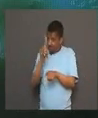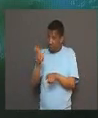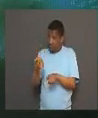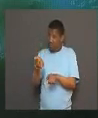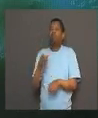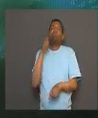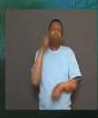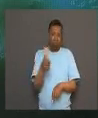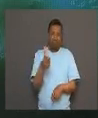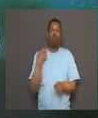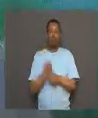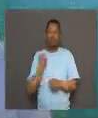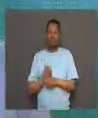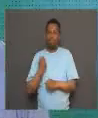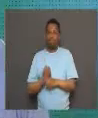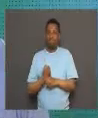Good work.